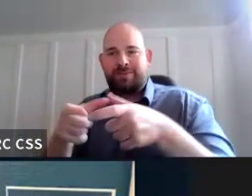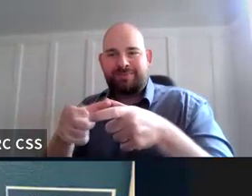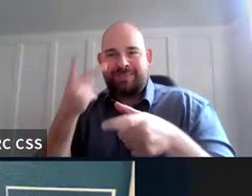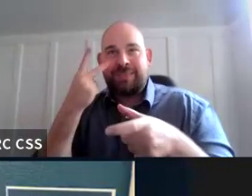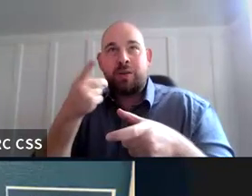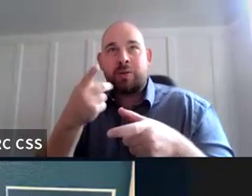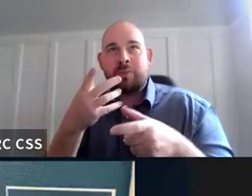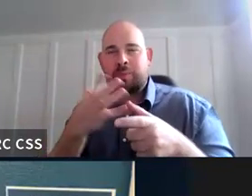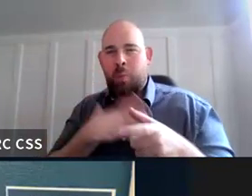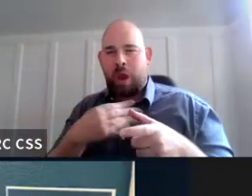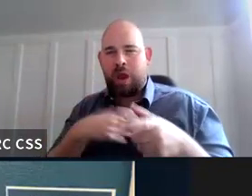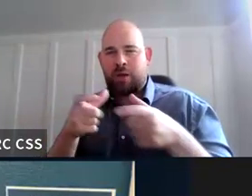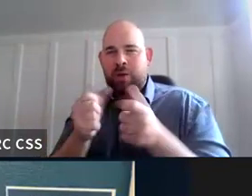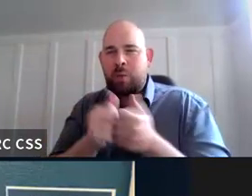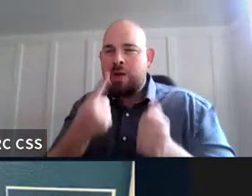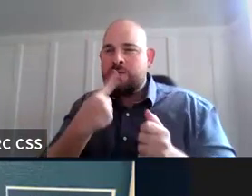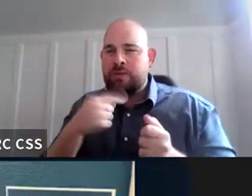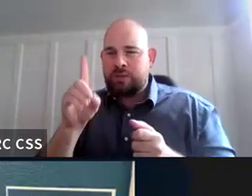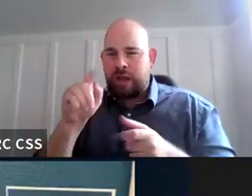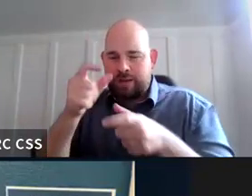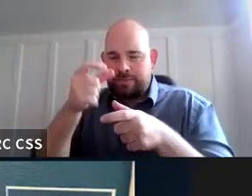them for when there's flashing lights and